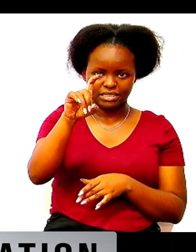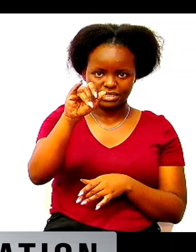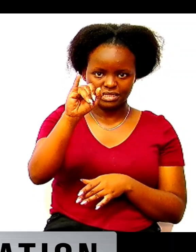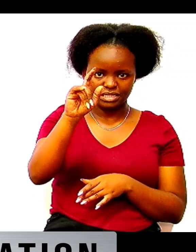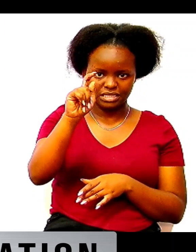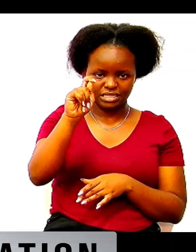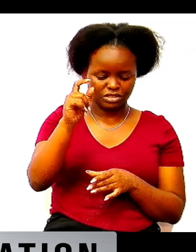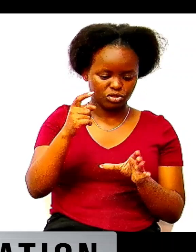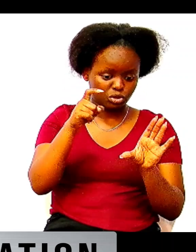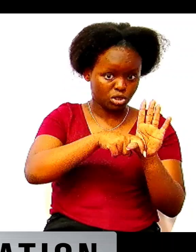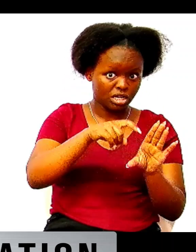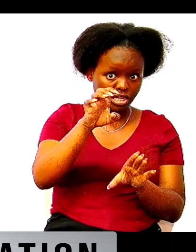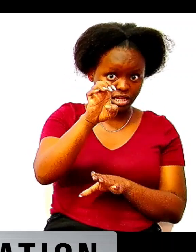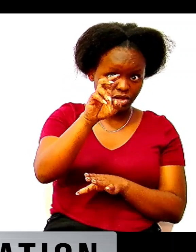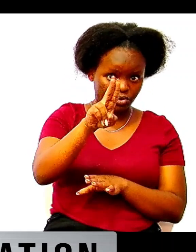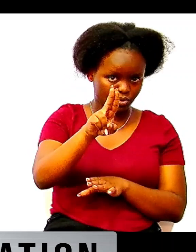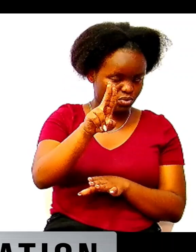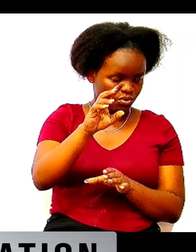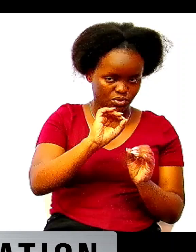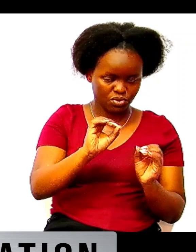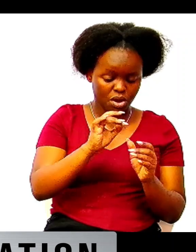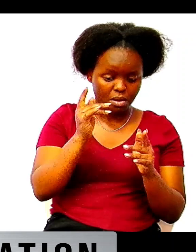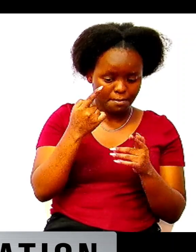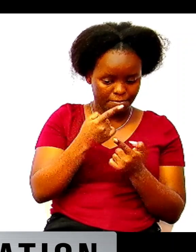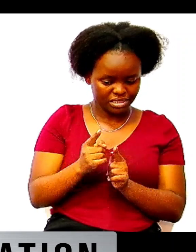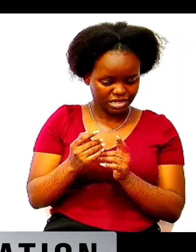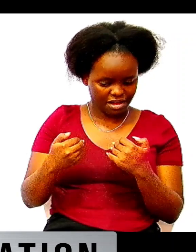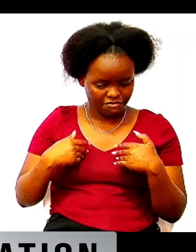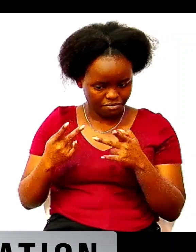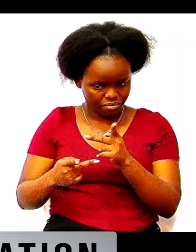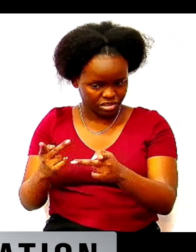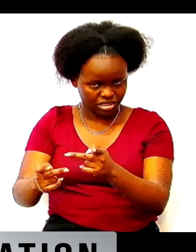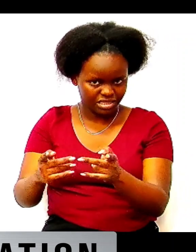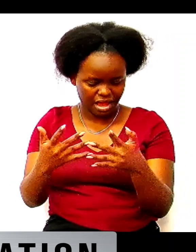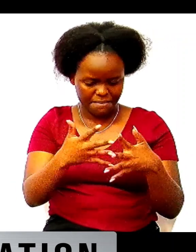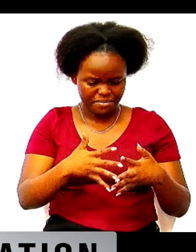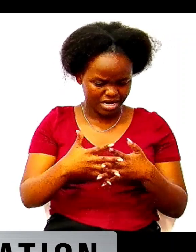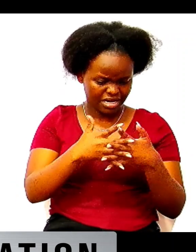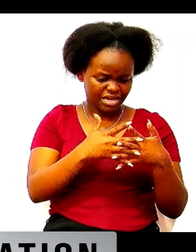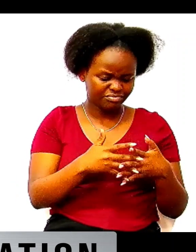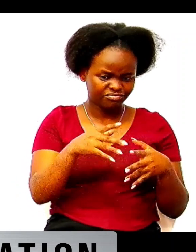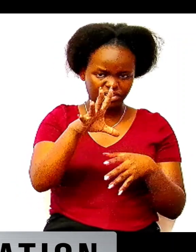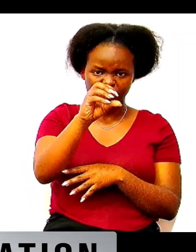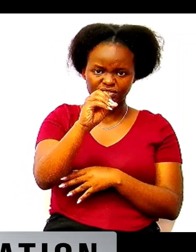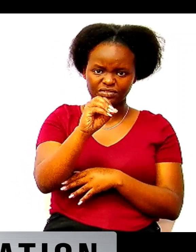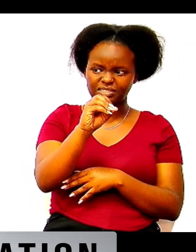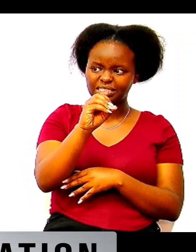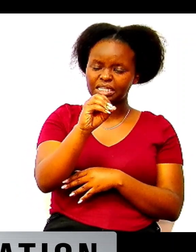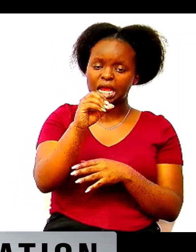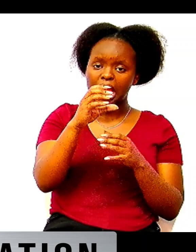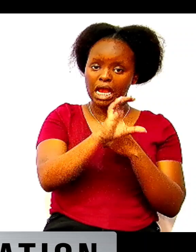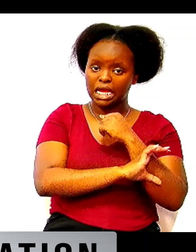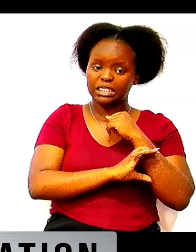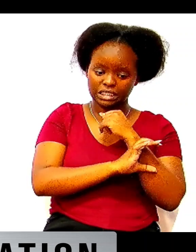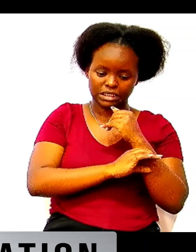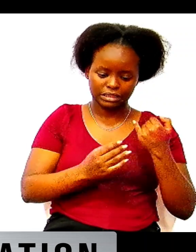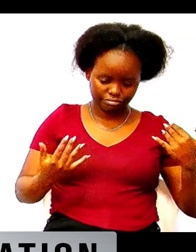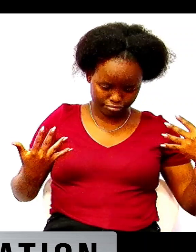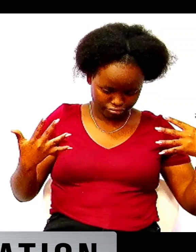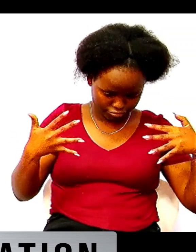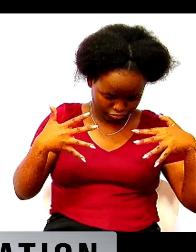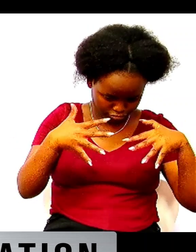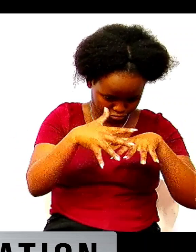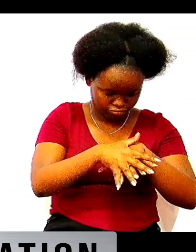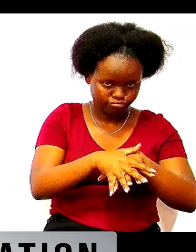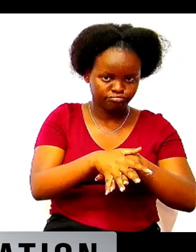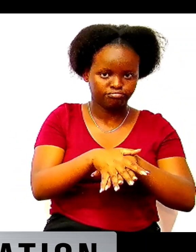they're also rethinking their process. You go to America. America was actually 50 countries that came together. People don't understand